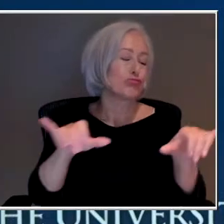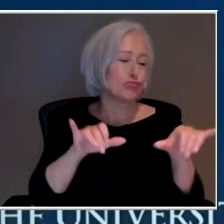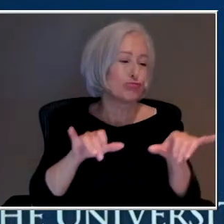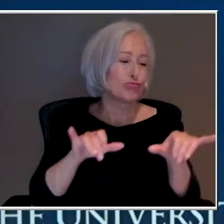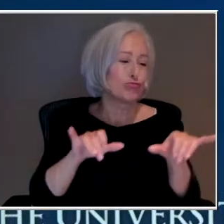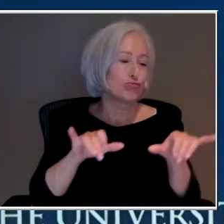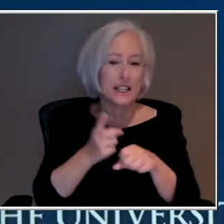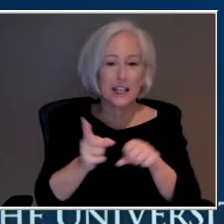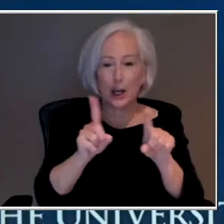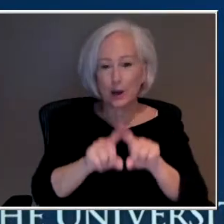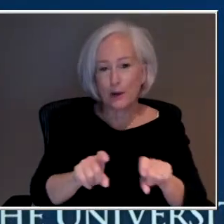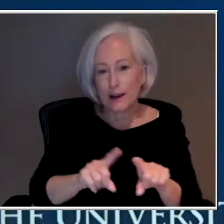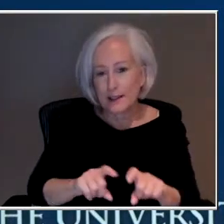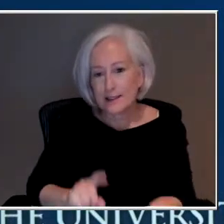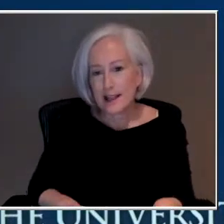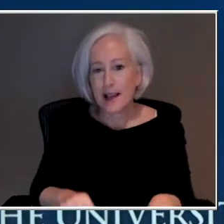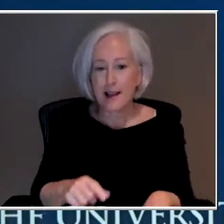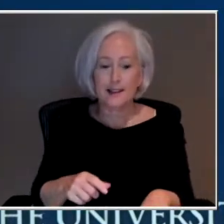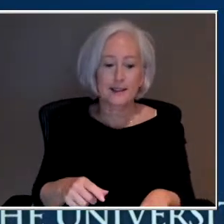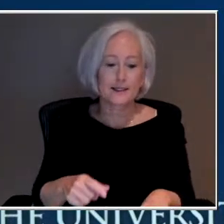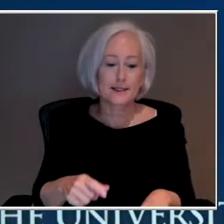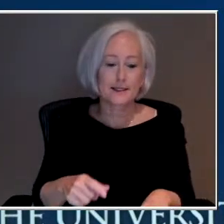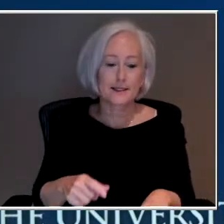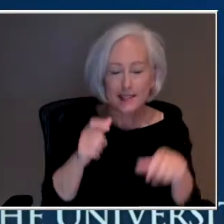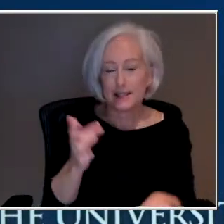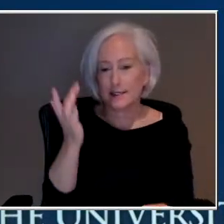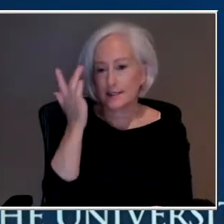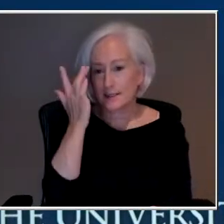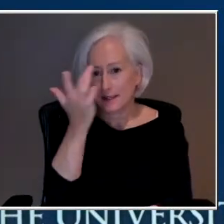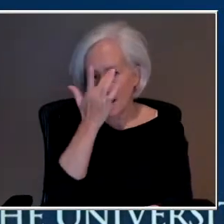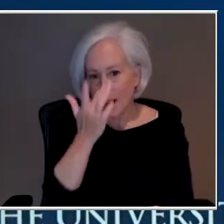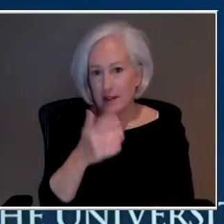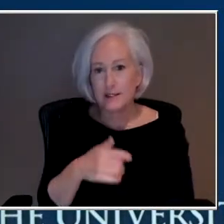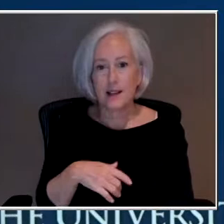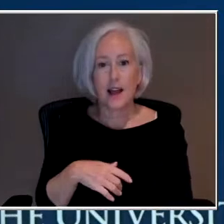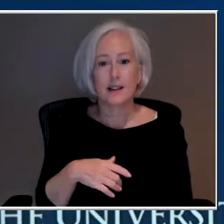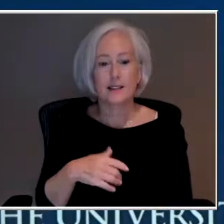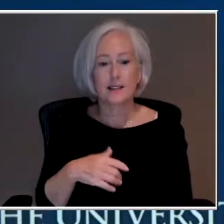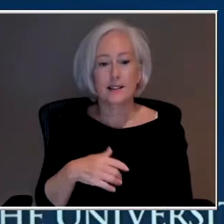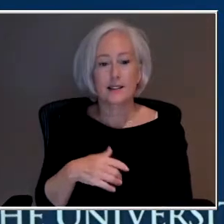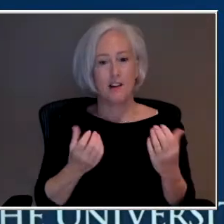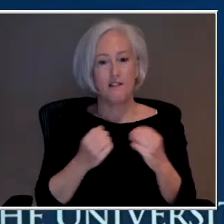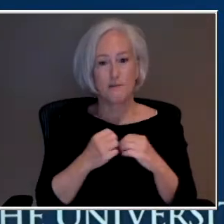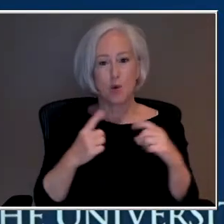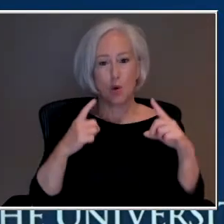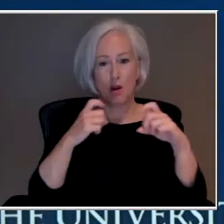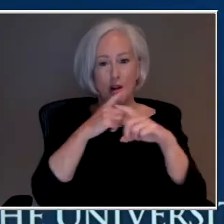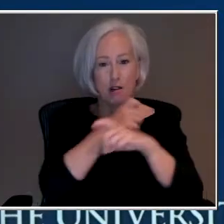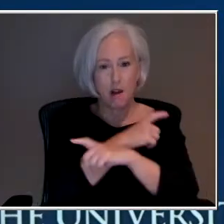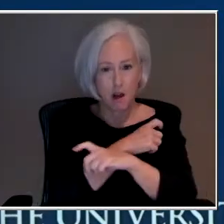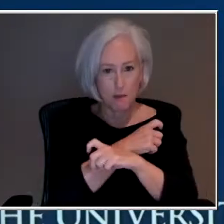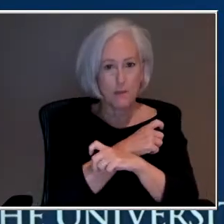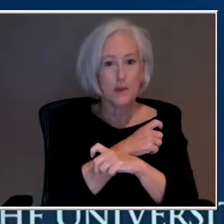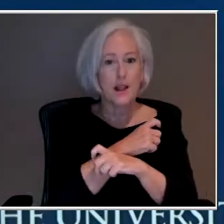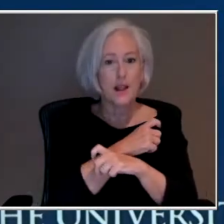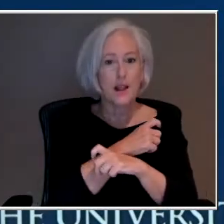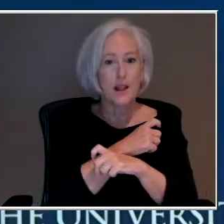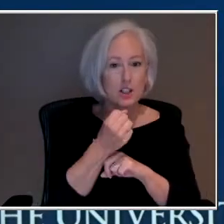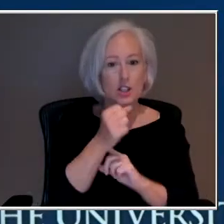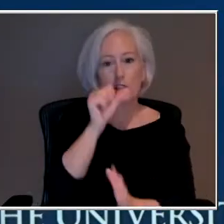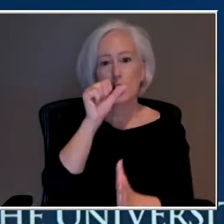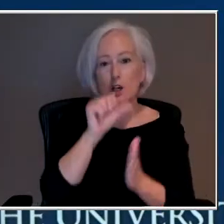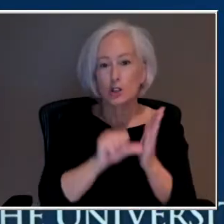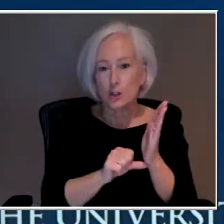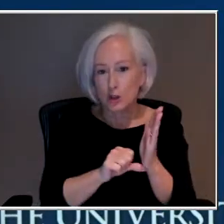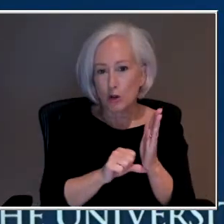and basic medical conditions. And then I cover more the complex medical conditions and the surgical specialties. So kids who have drifting eyes or things